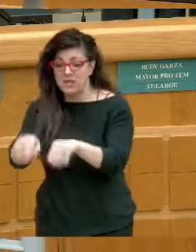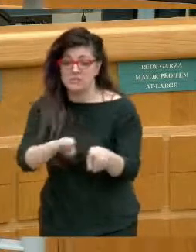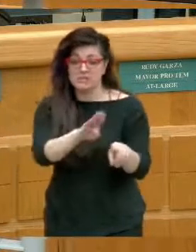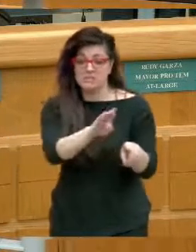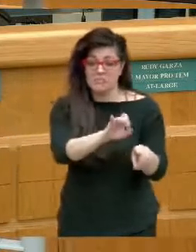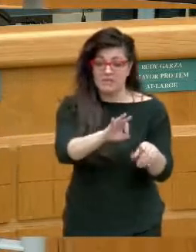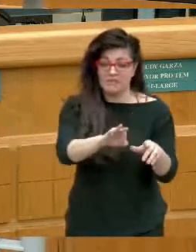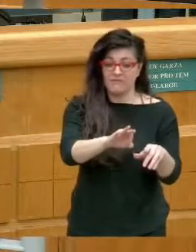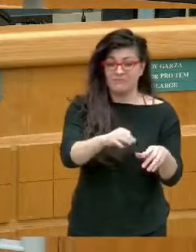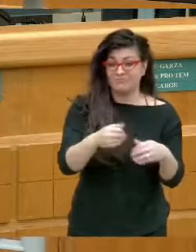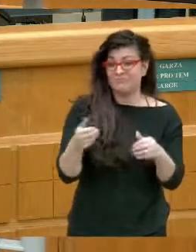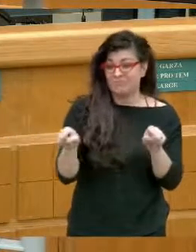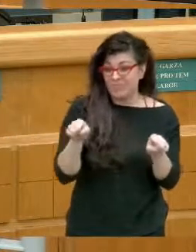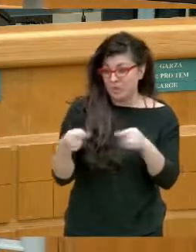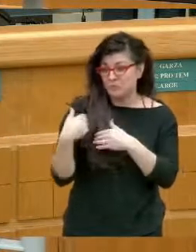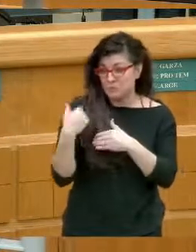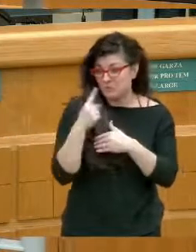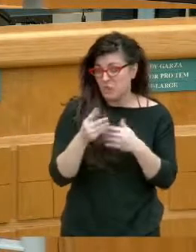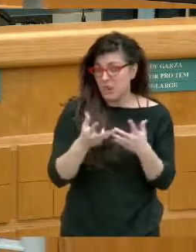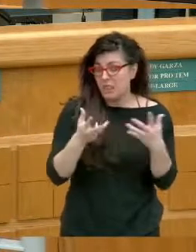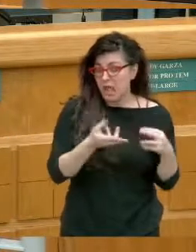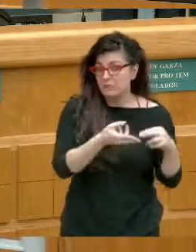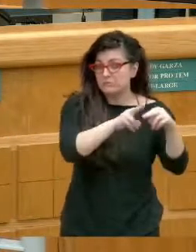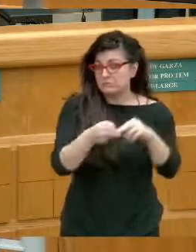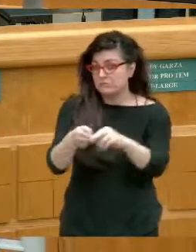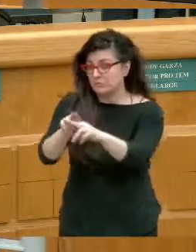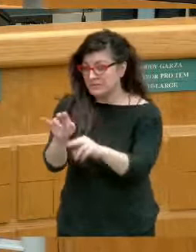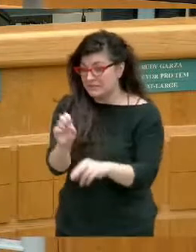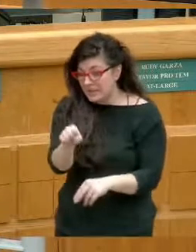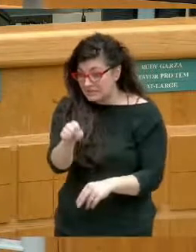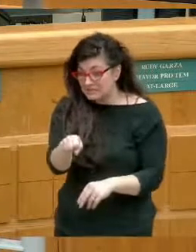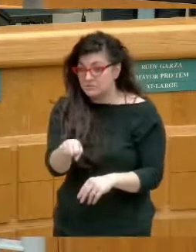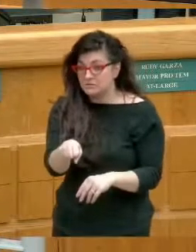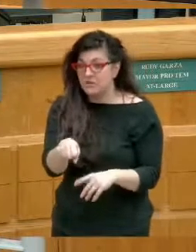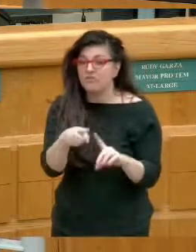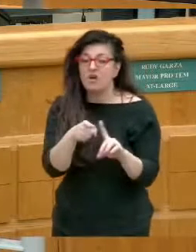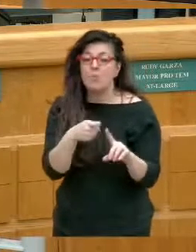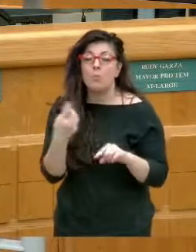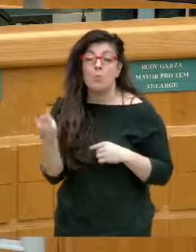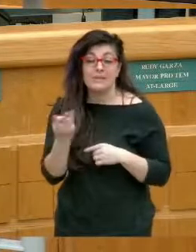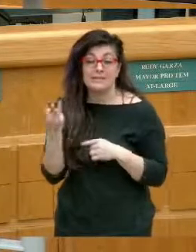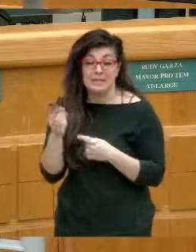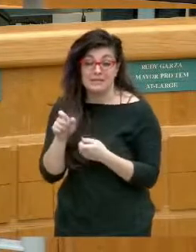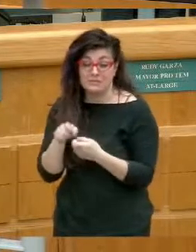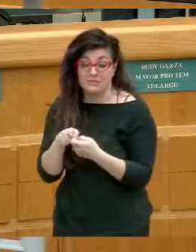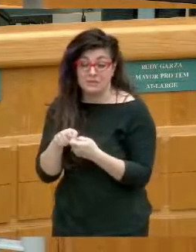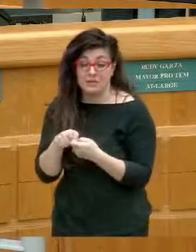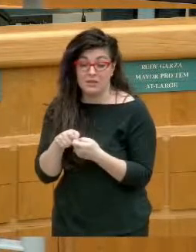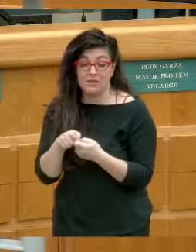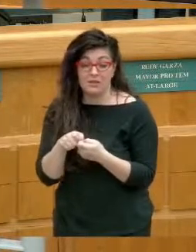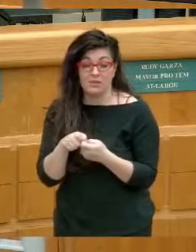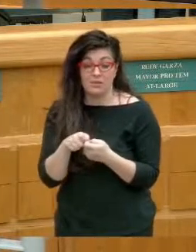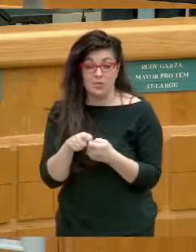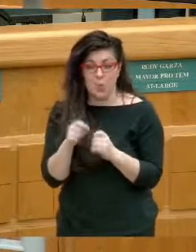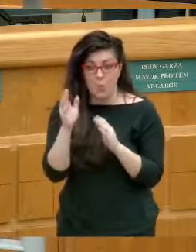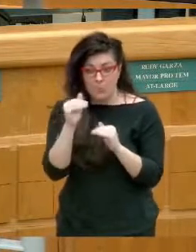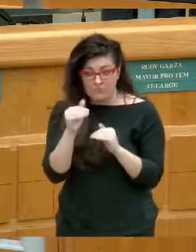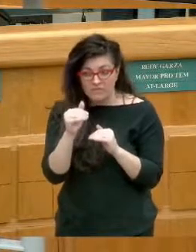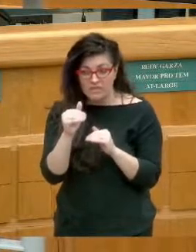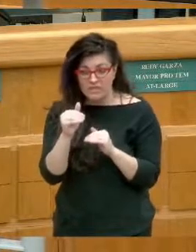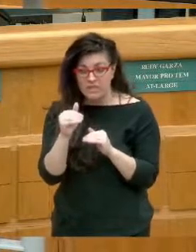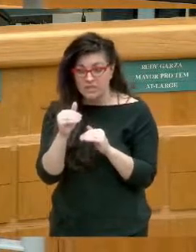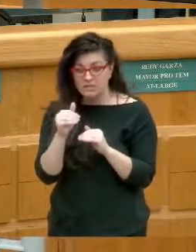I saw through Wednesday that were in the data. Hopefully that